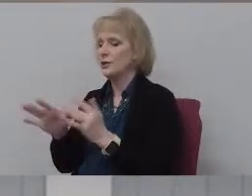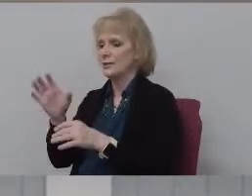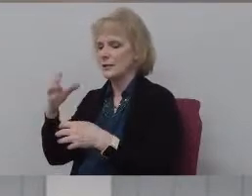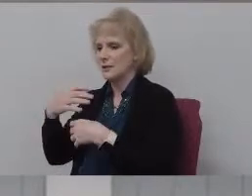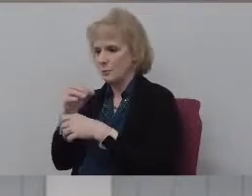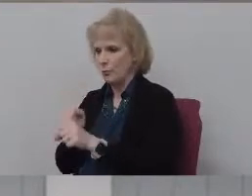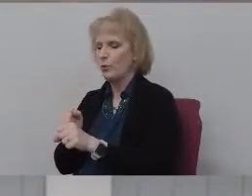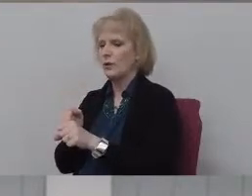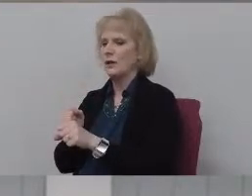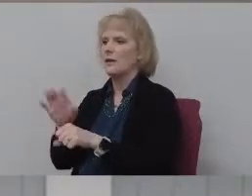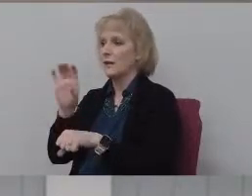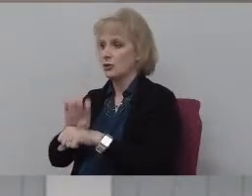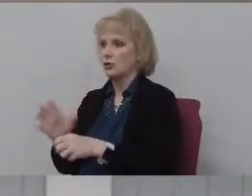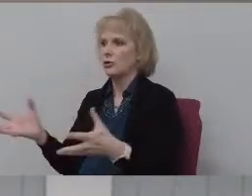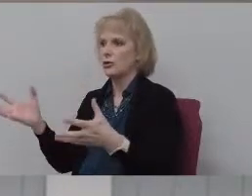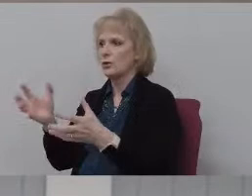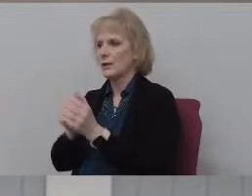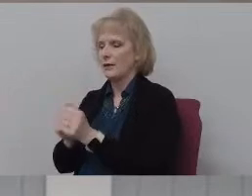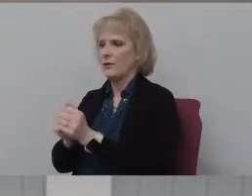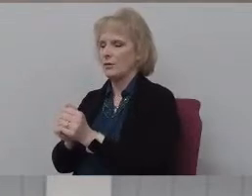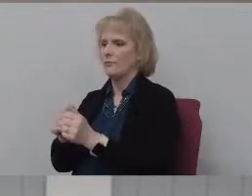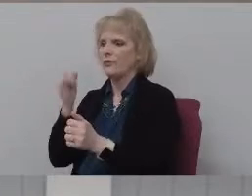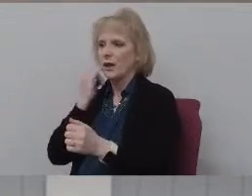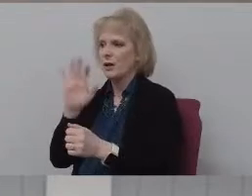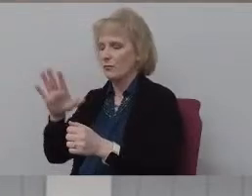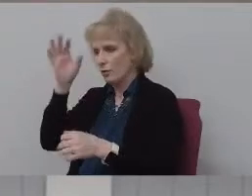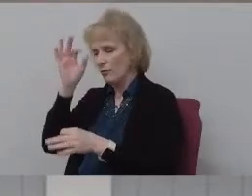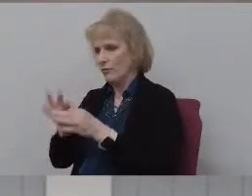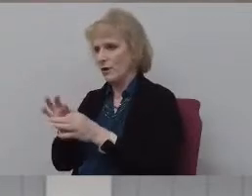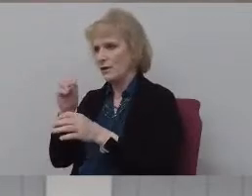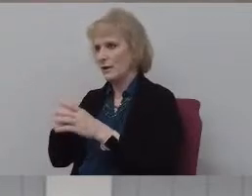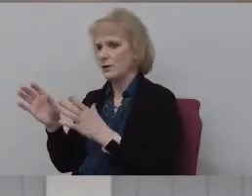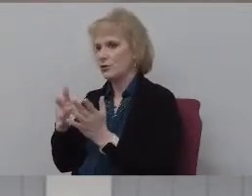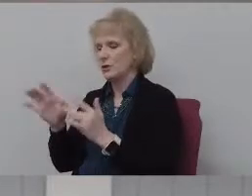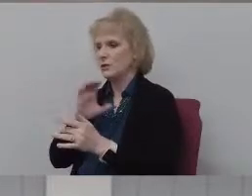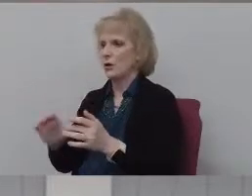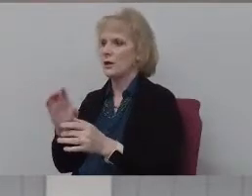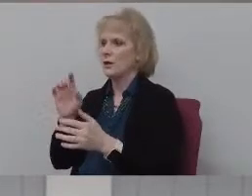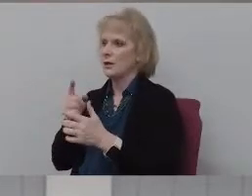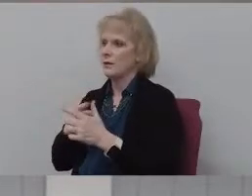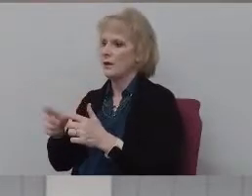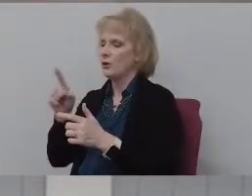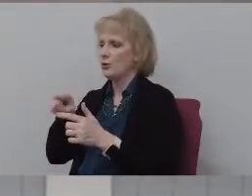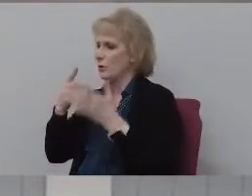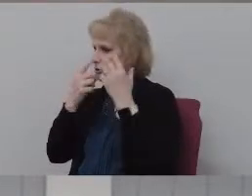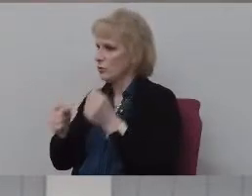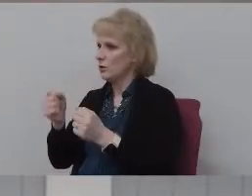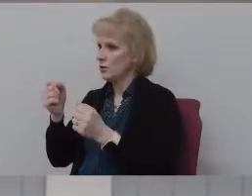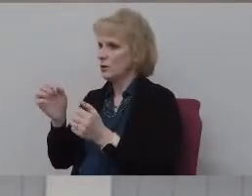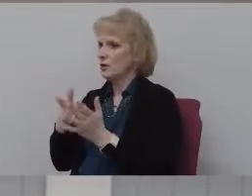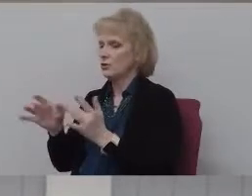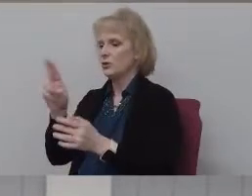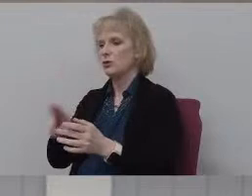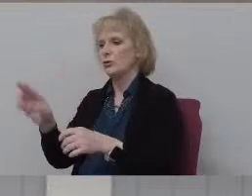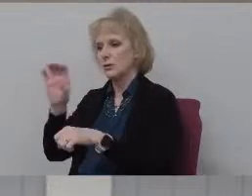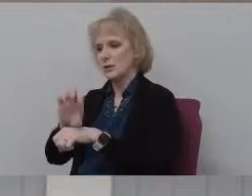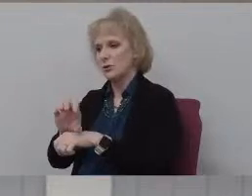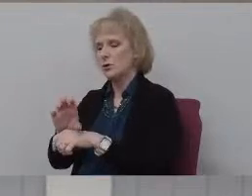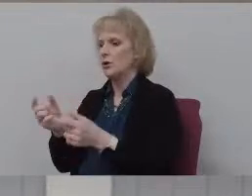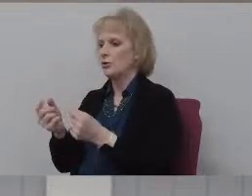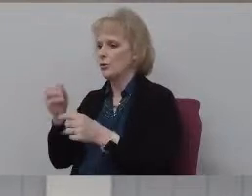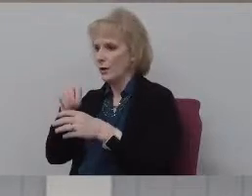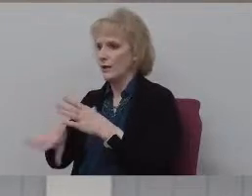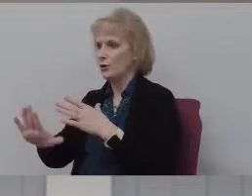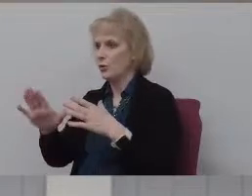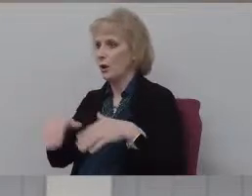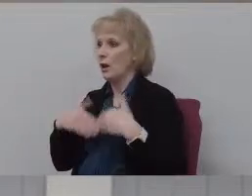Lord Jesus Christ, then you can trust that Jesus Christ is going to use this church to do in your life what the church is supposed to do in your